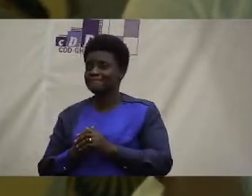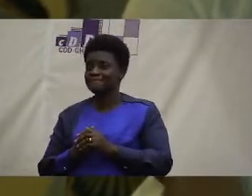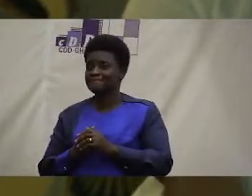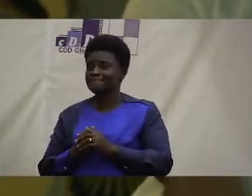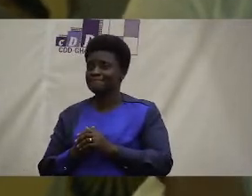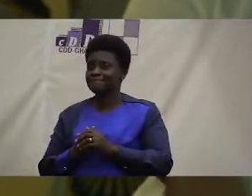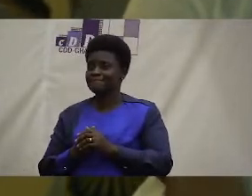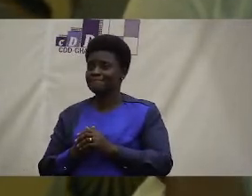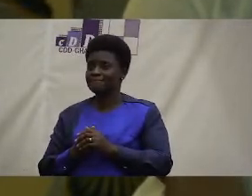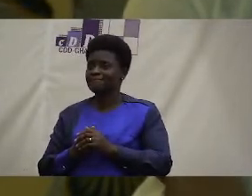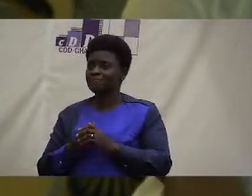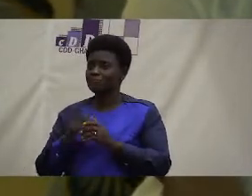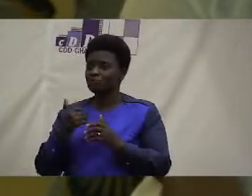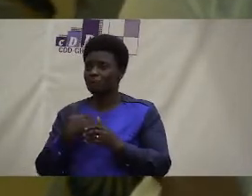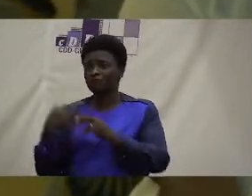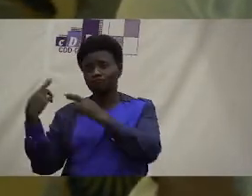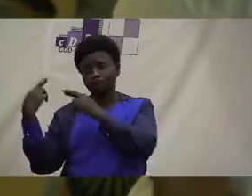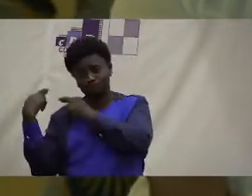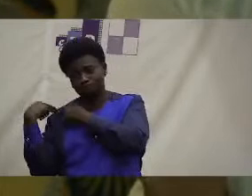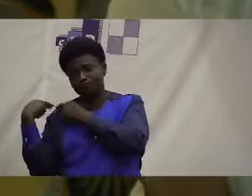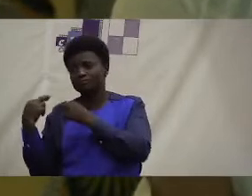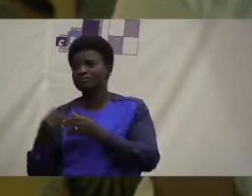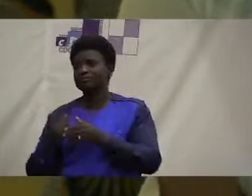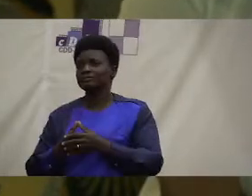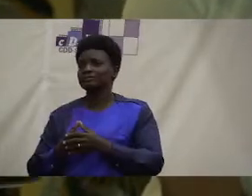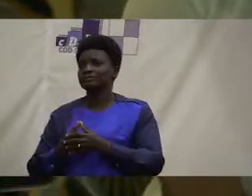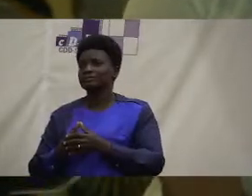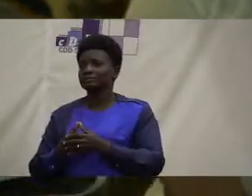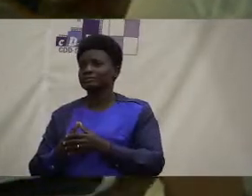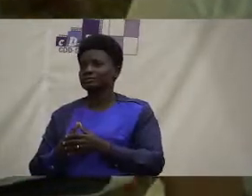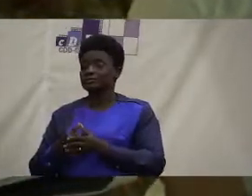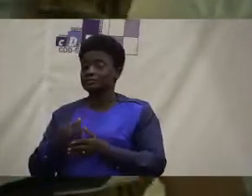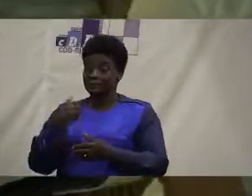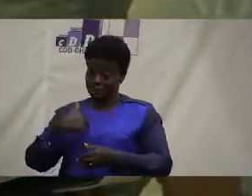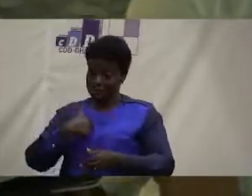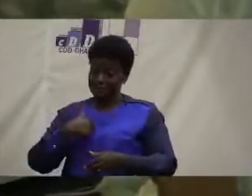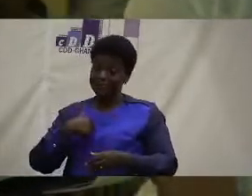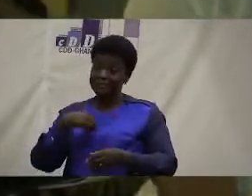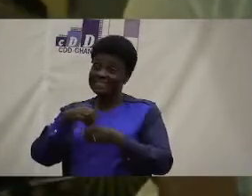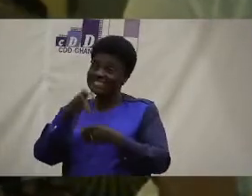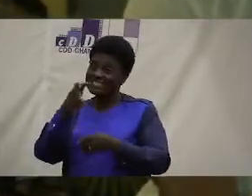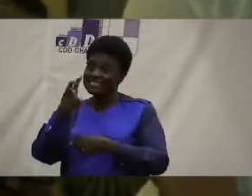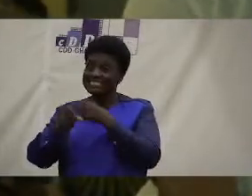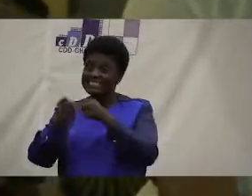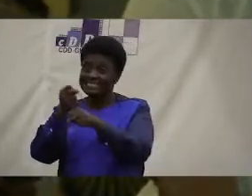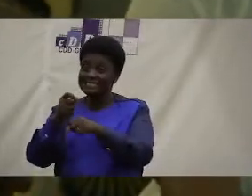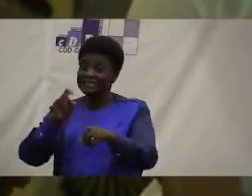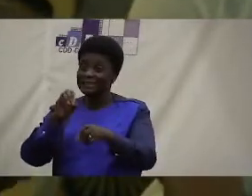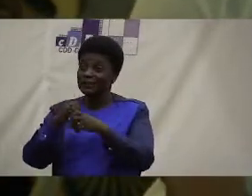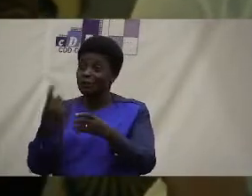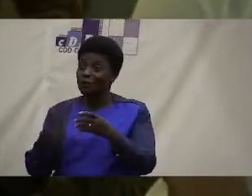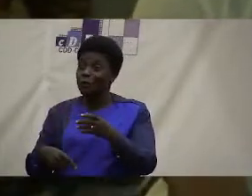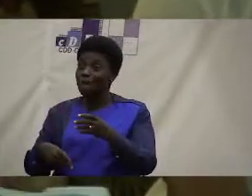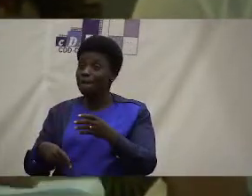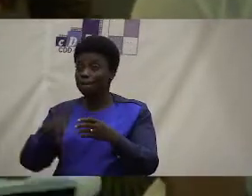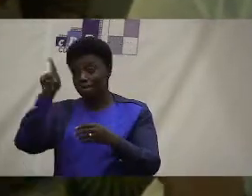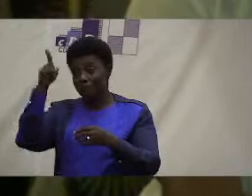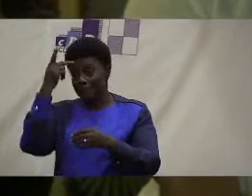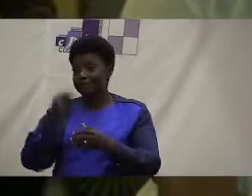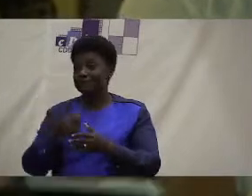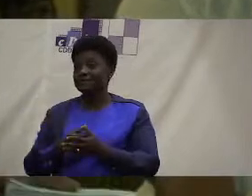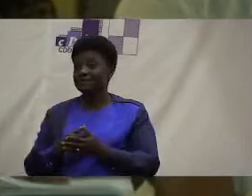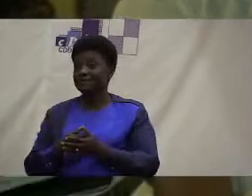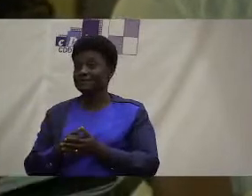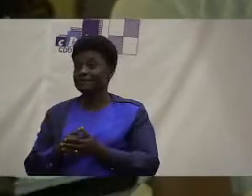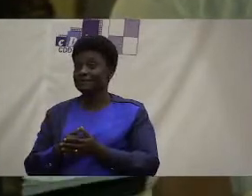to account. Okay. My advice though, you know, after 16 years in politics, I said to myself, well, that is enough. Let me see what I can